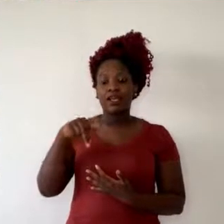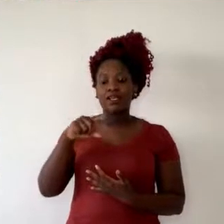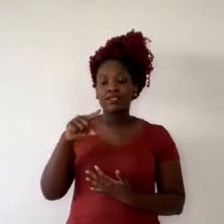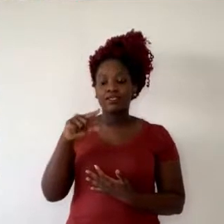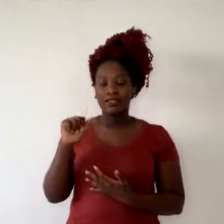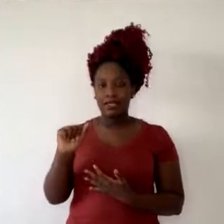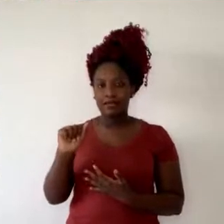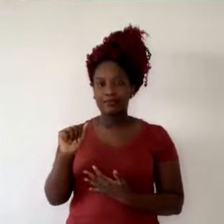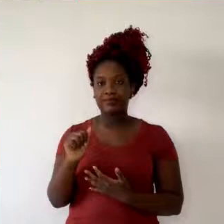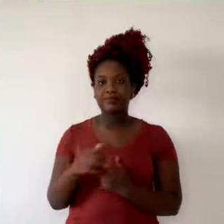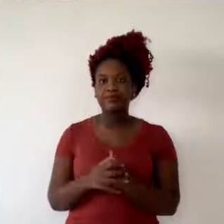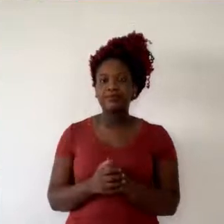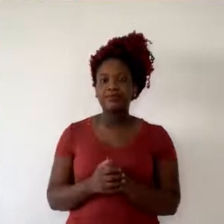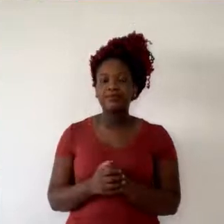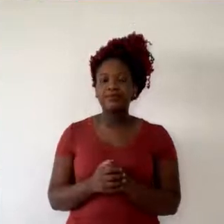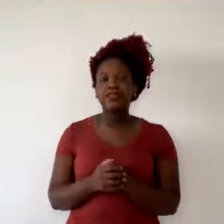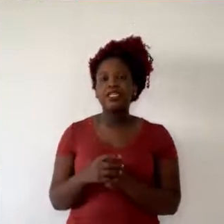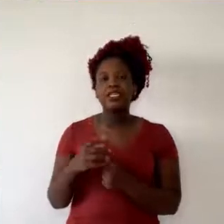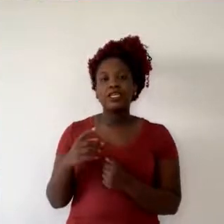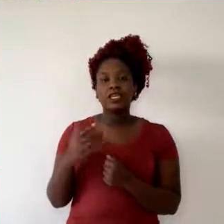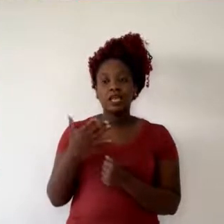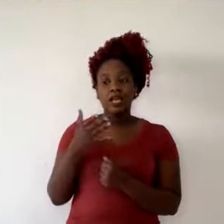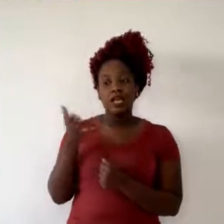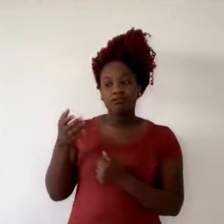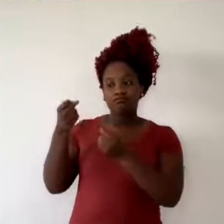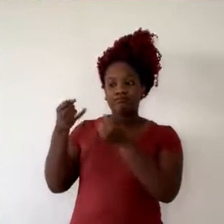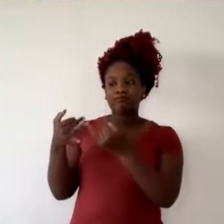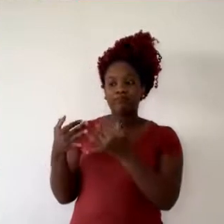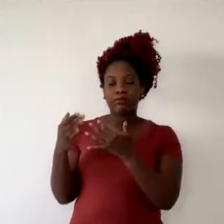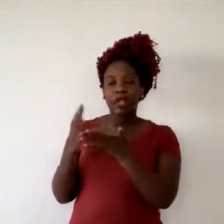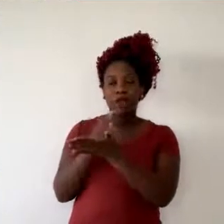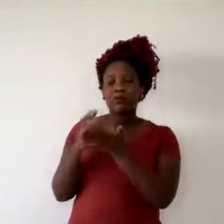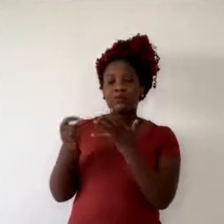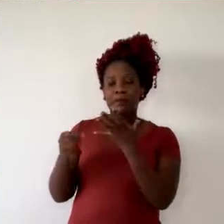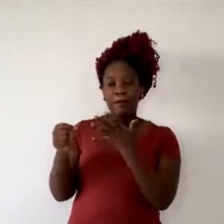Mafoane was dealing with several issues.